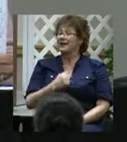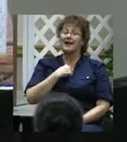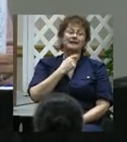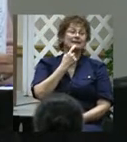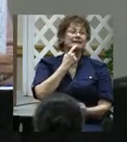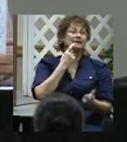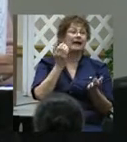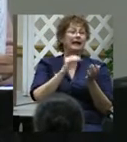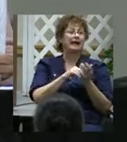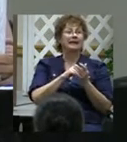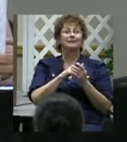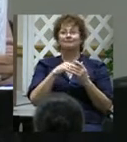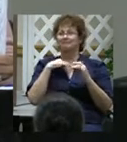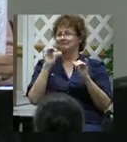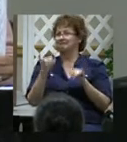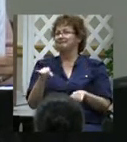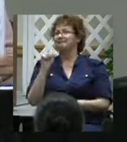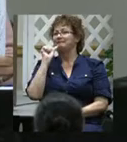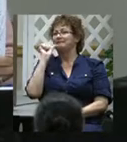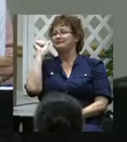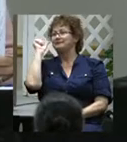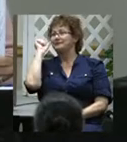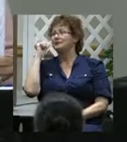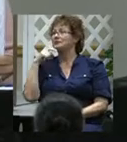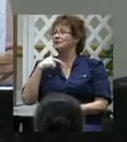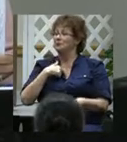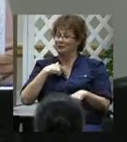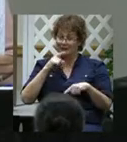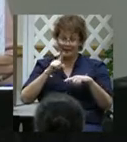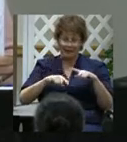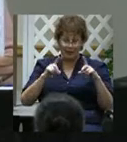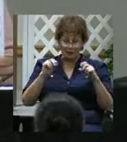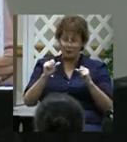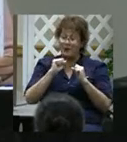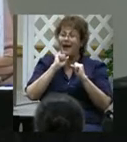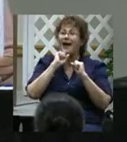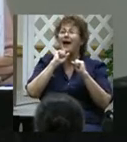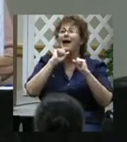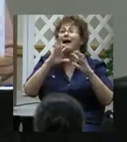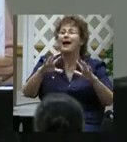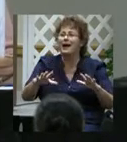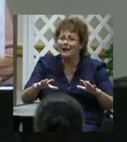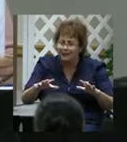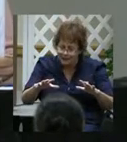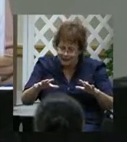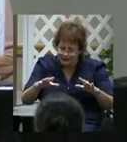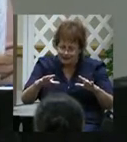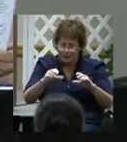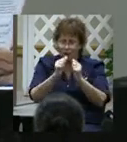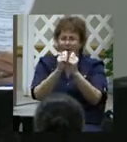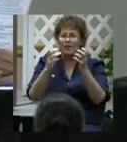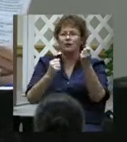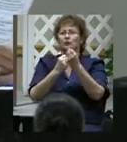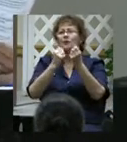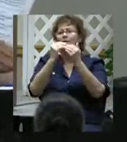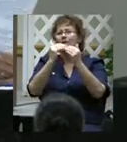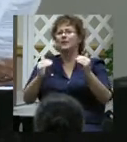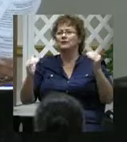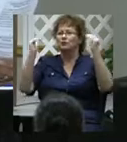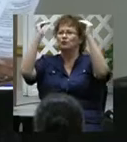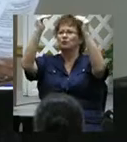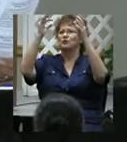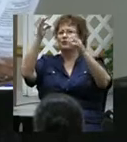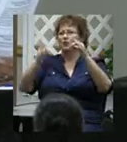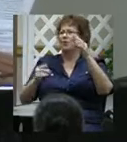said yesterday. Nothing of what we do would be possible without the support that we have from the Supreme Court. They've been